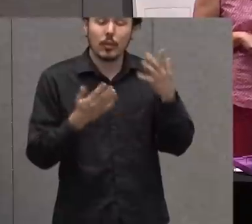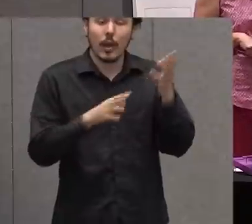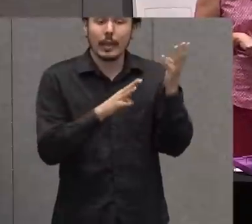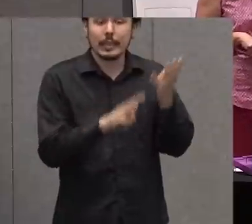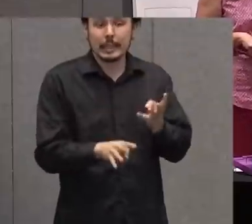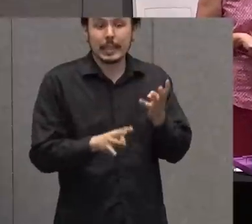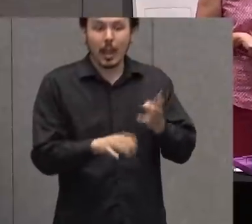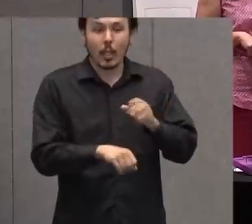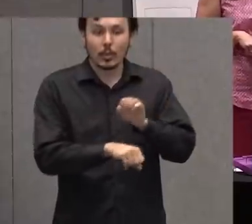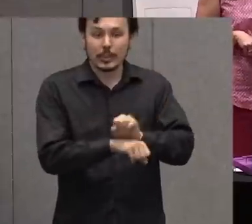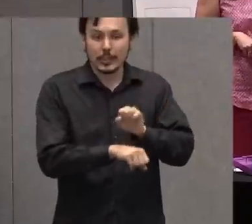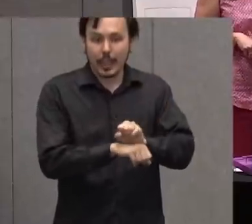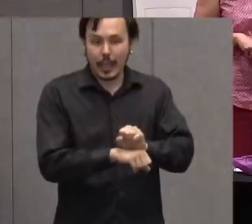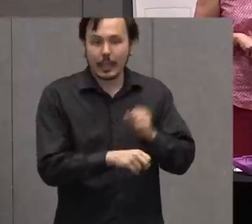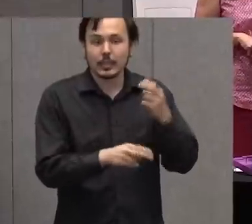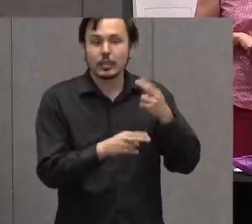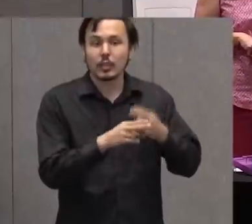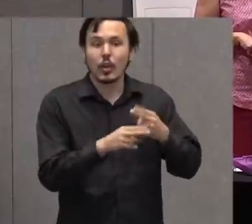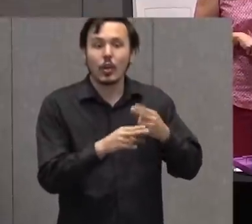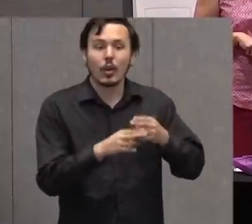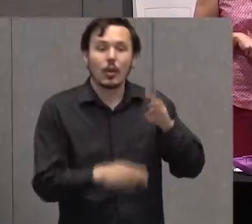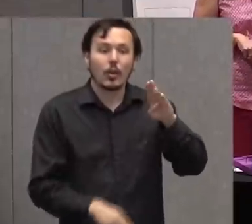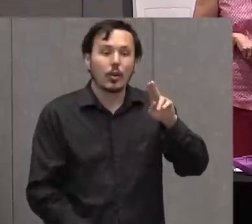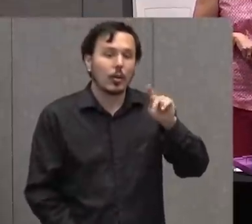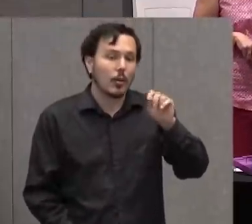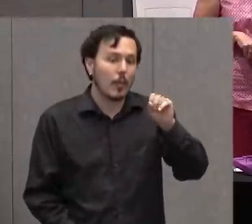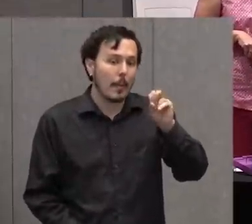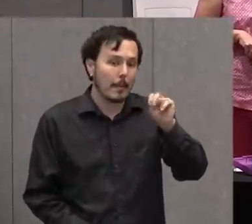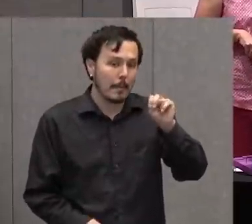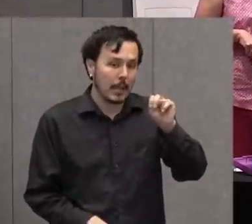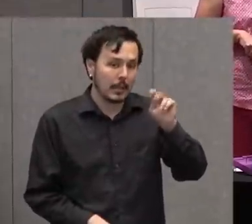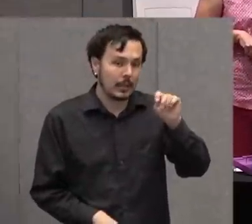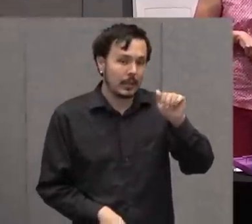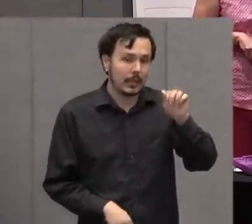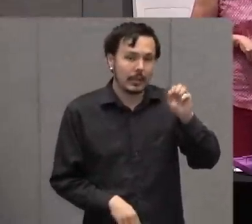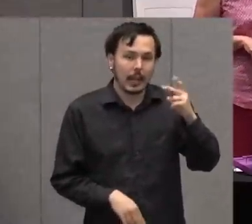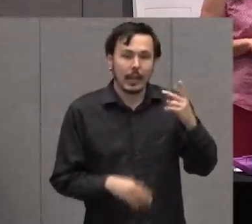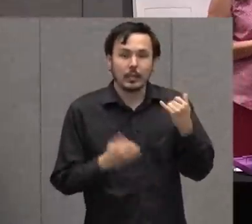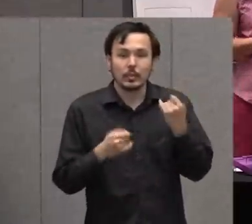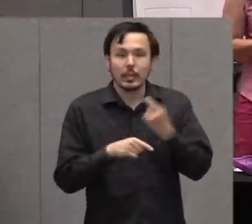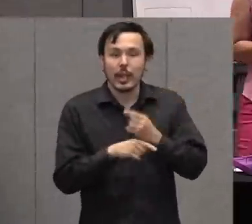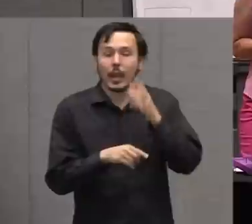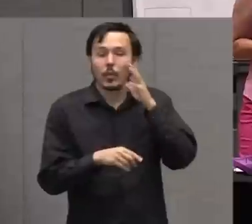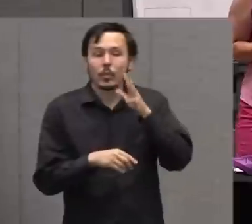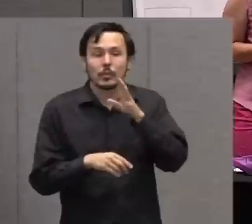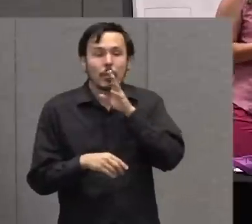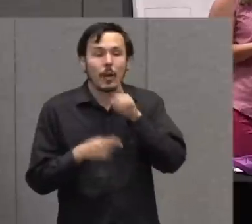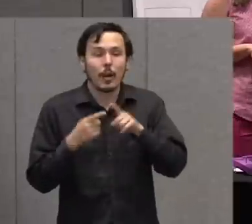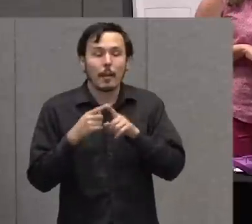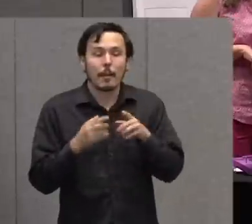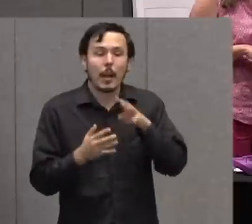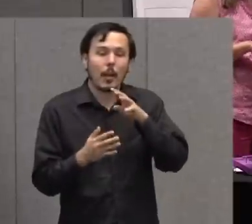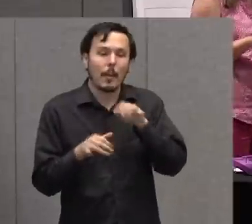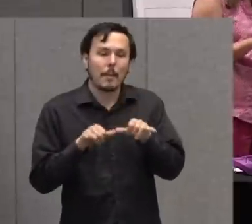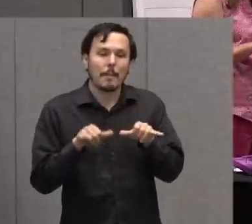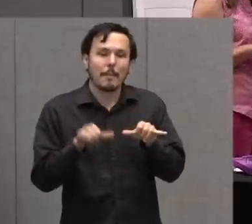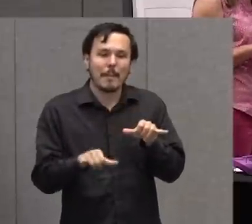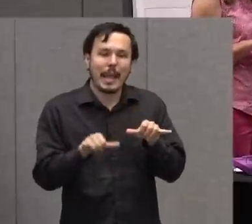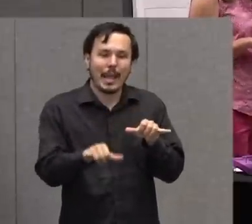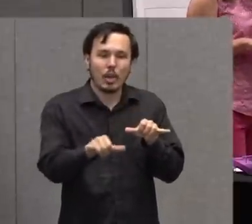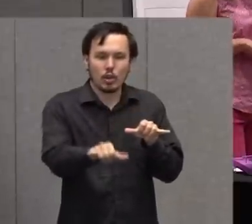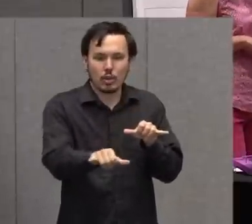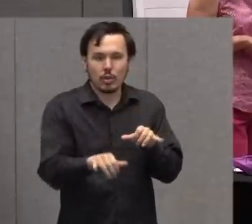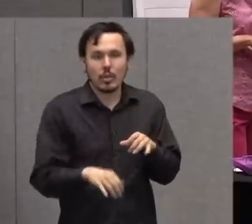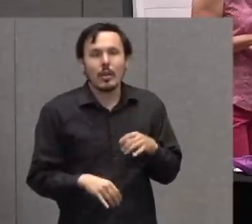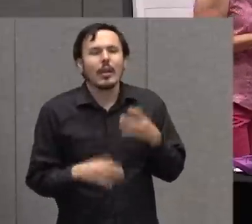buttons task we're going to be working on today. So we're going to be looking at some patterns. And let's think about those patterns that we're having